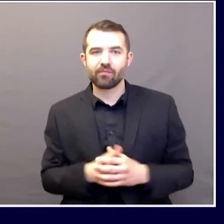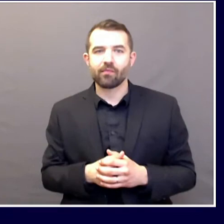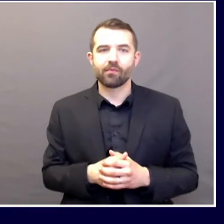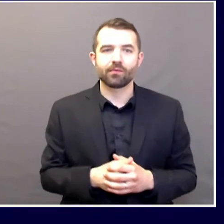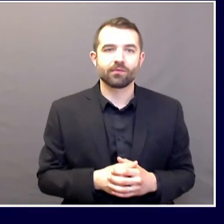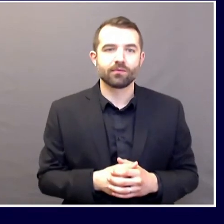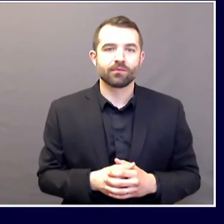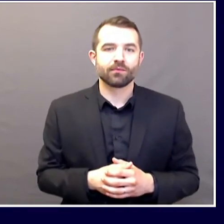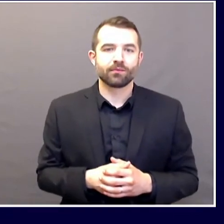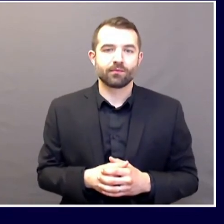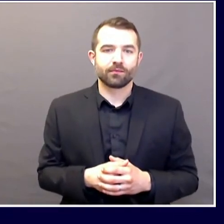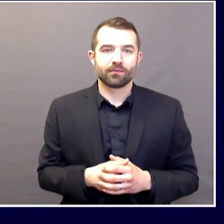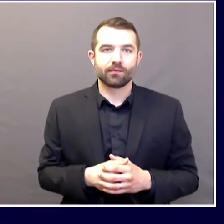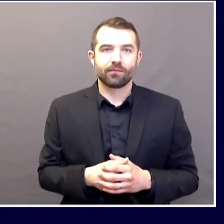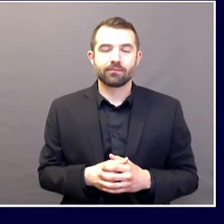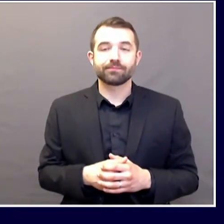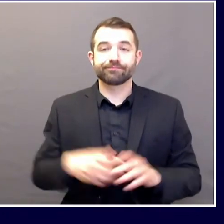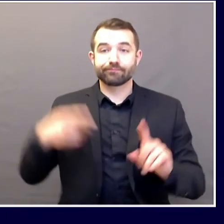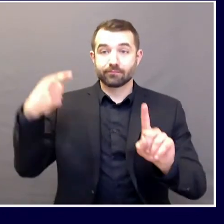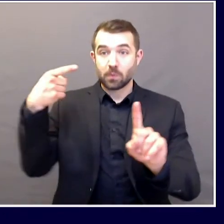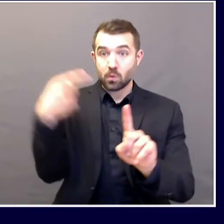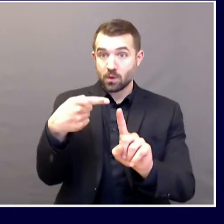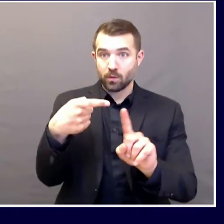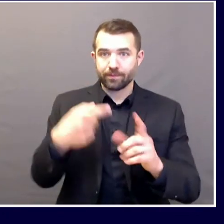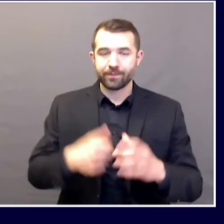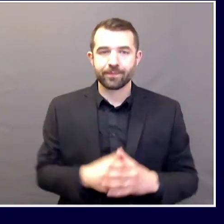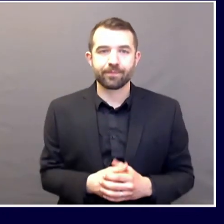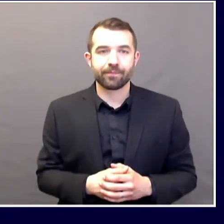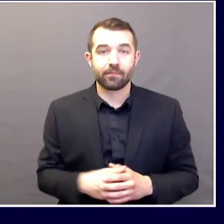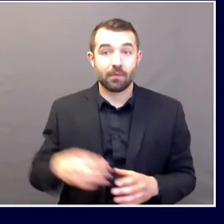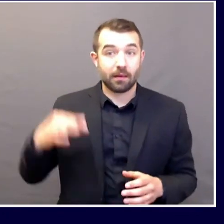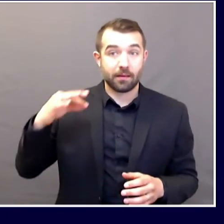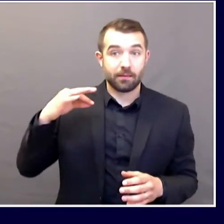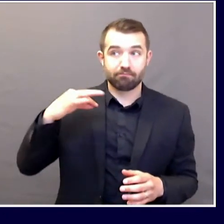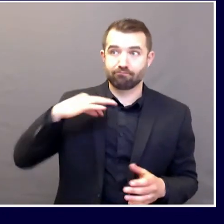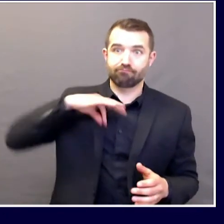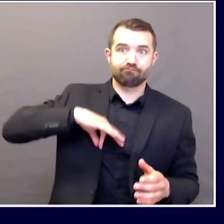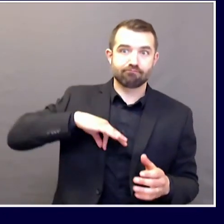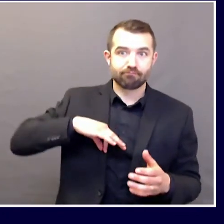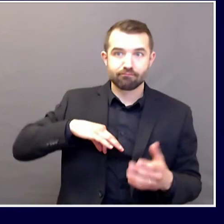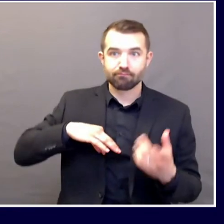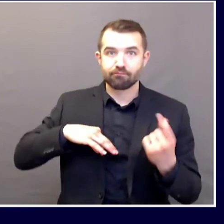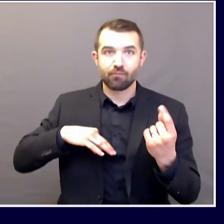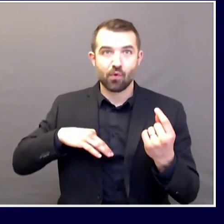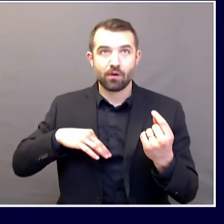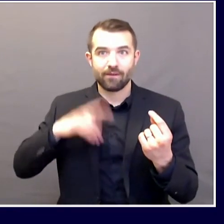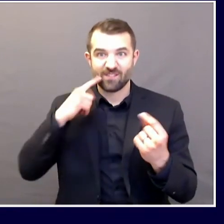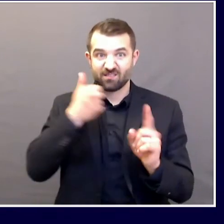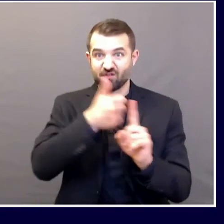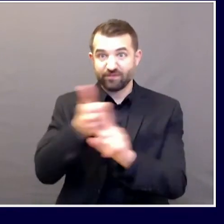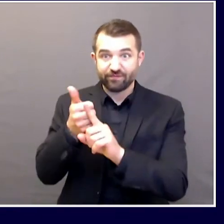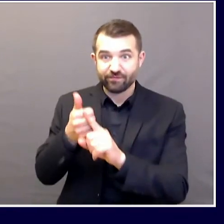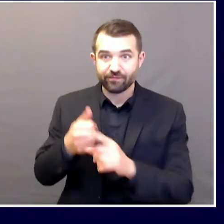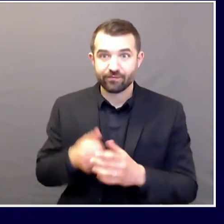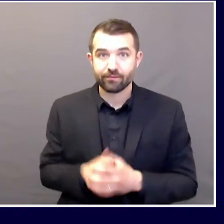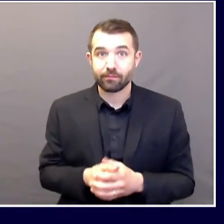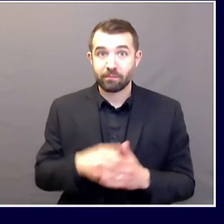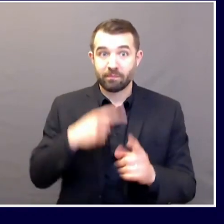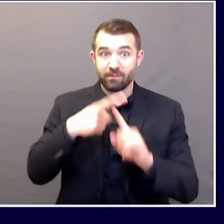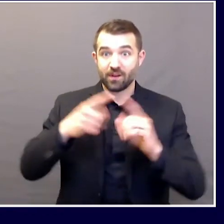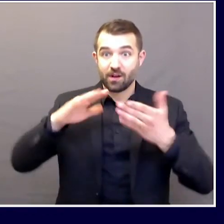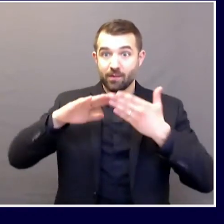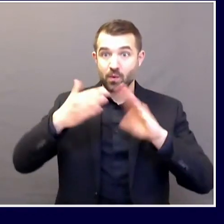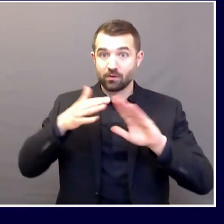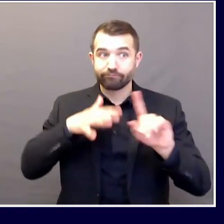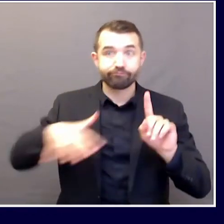about the benefits, both personal and to your community, that come from being fully vaccinated. One of them is what I